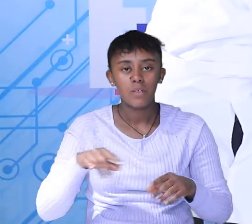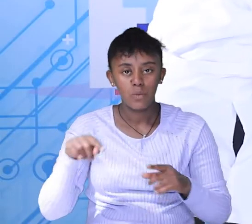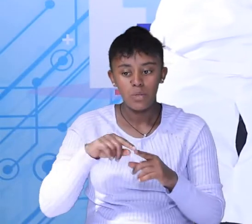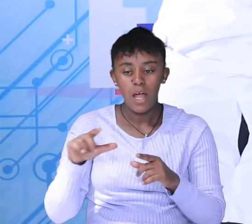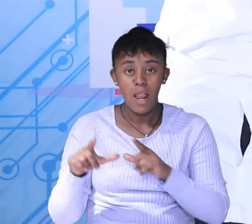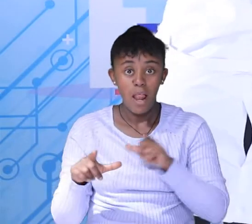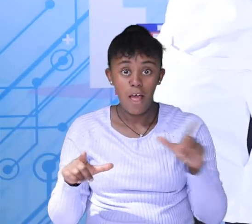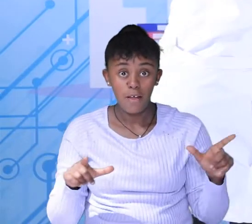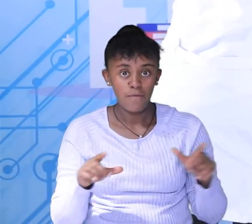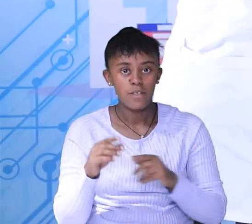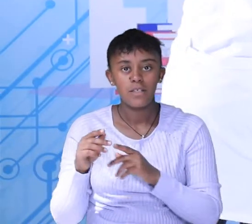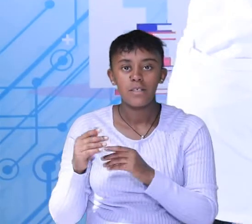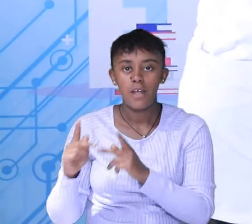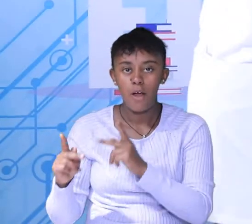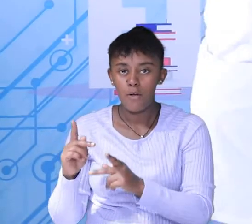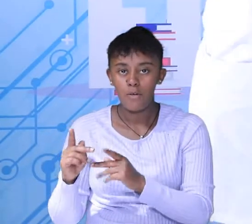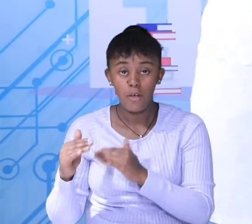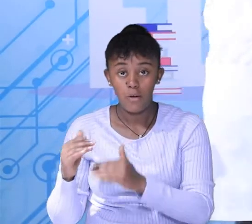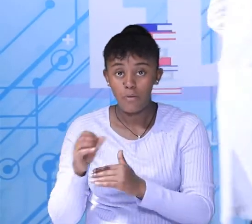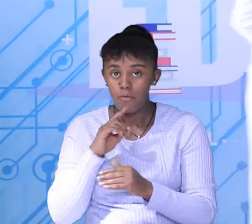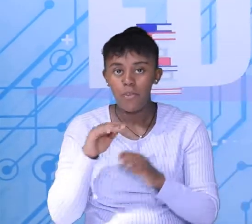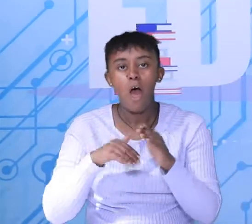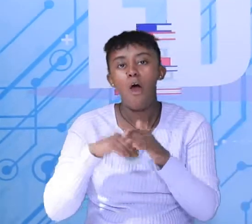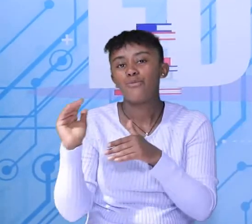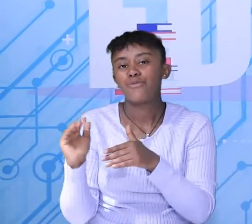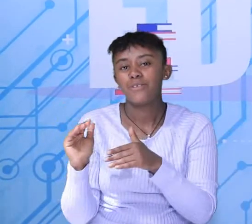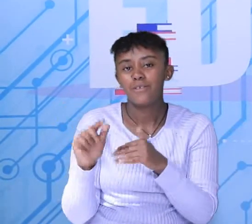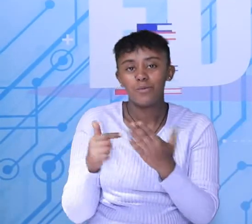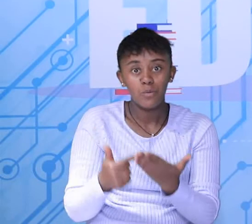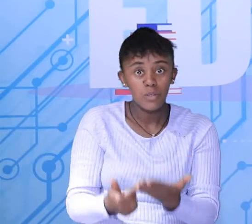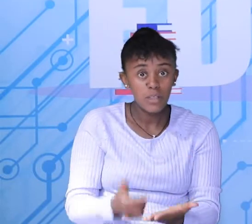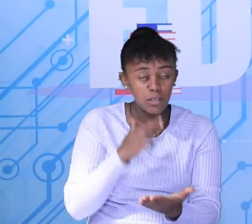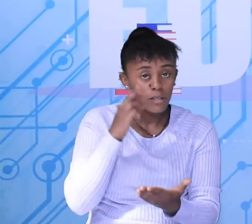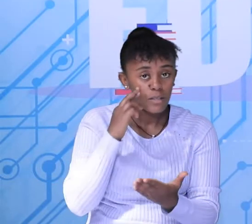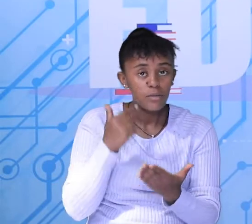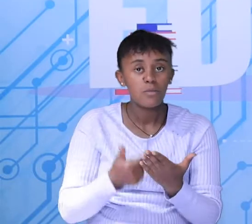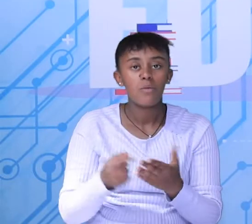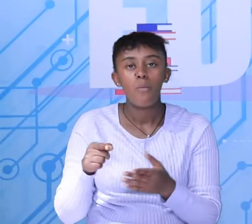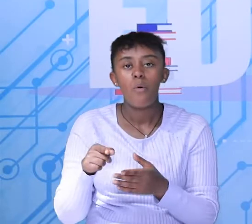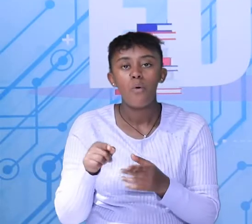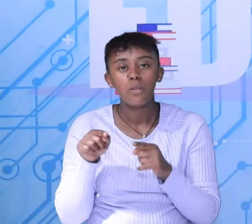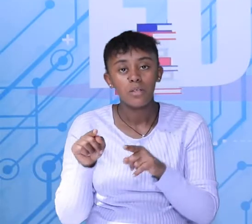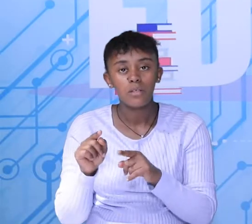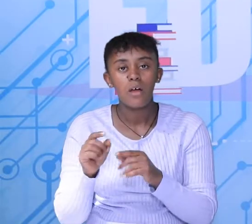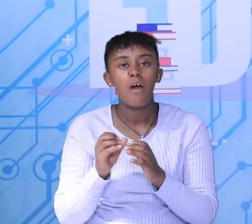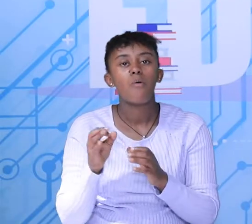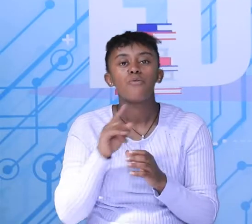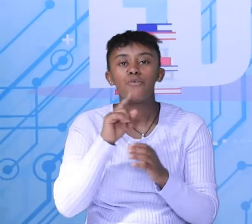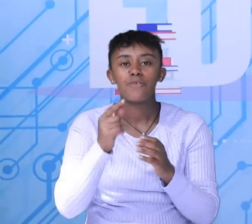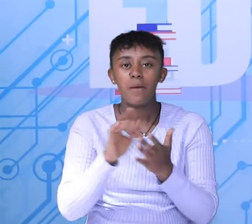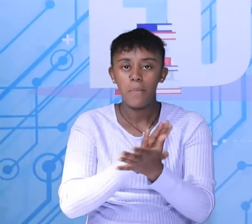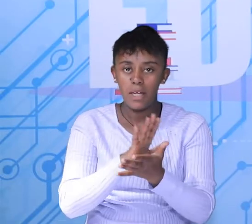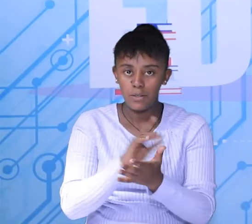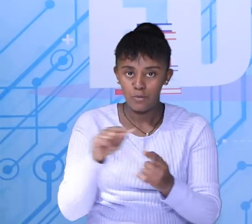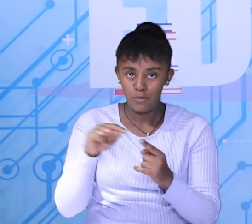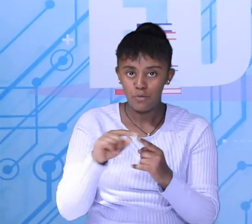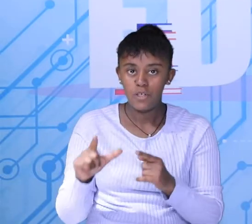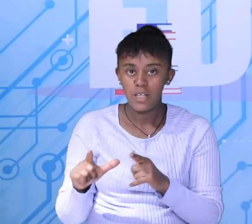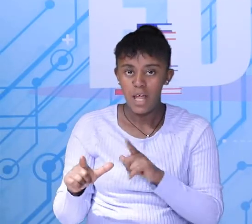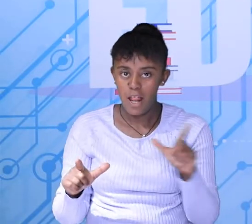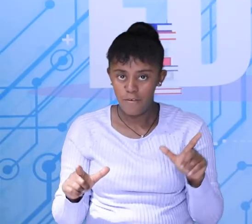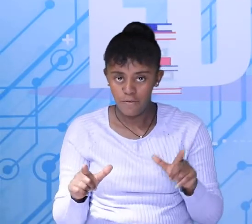known to be magnetic dipole, and symbolized as mu. You can see here, it's possible to determine current I be